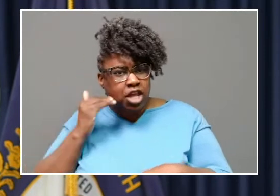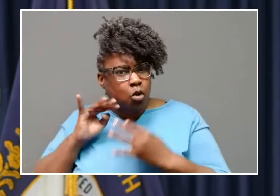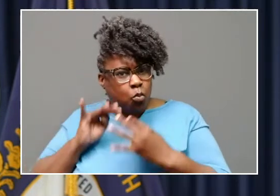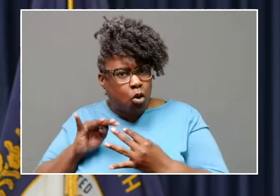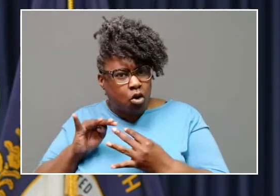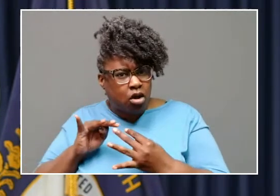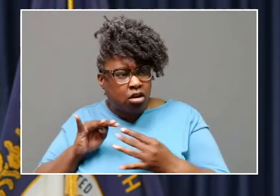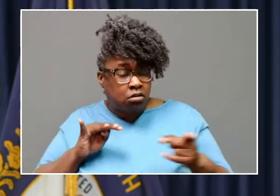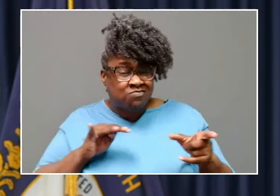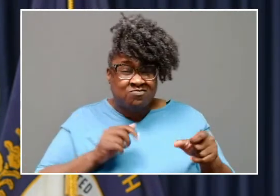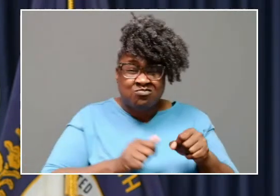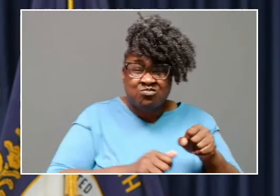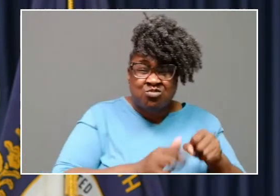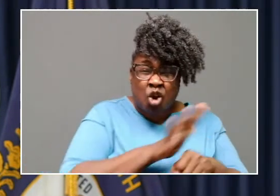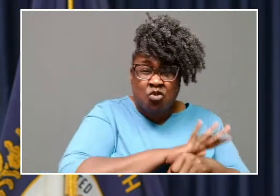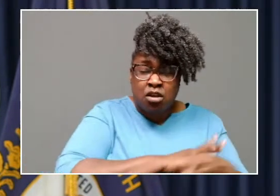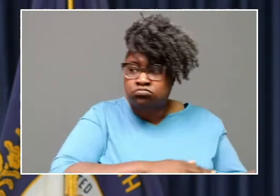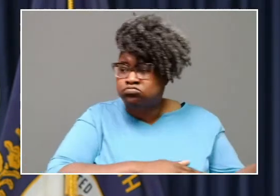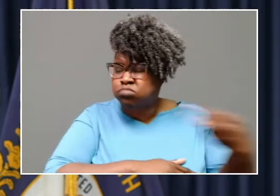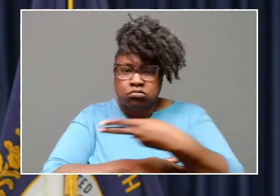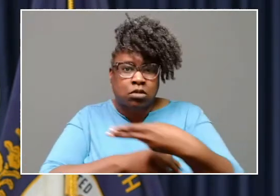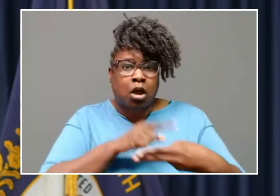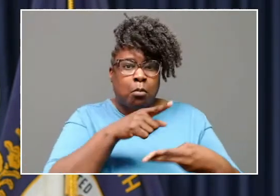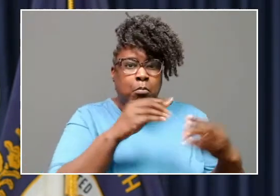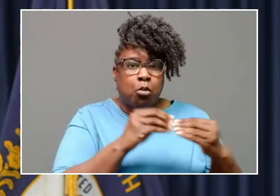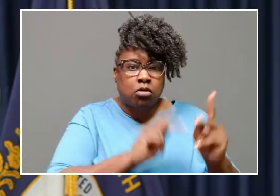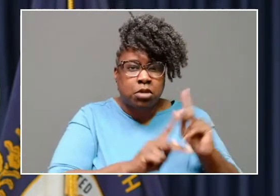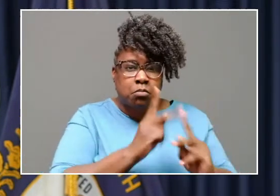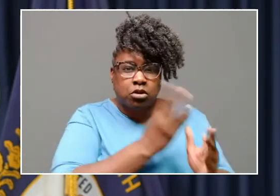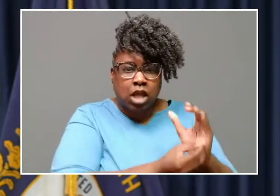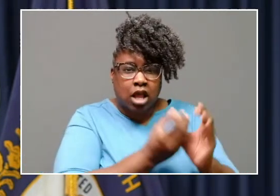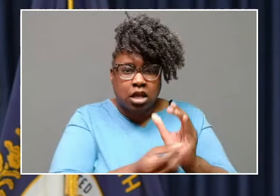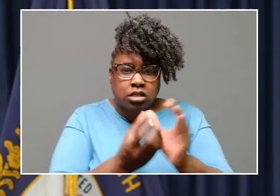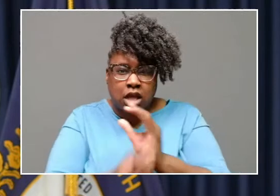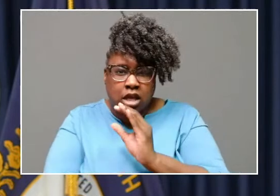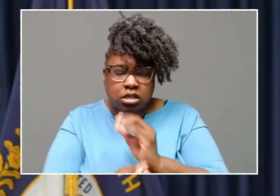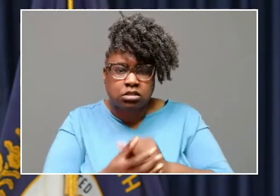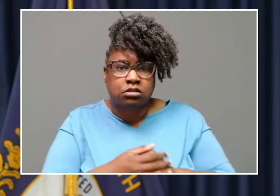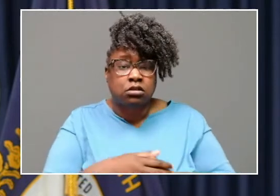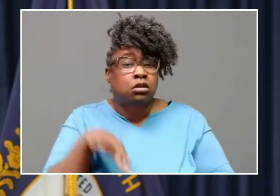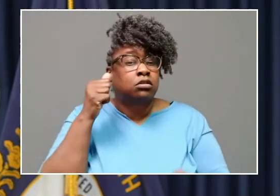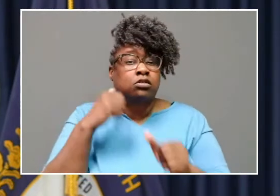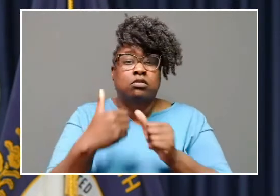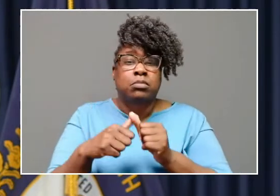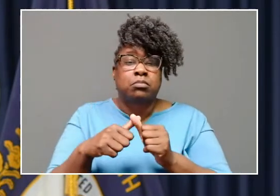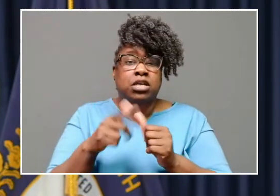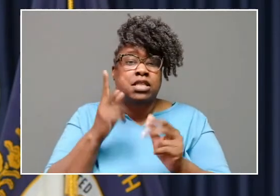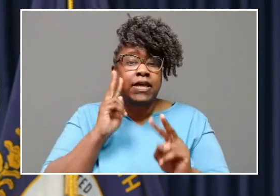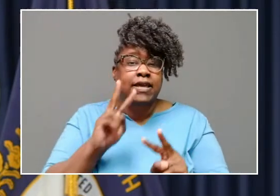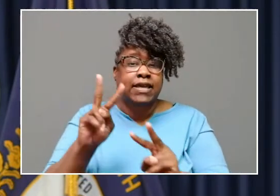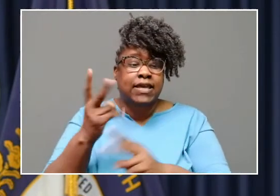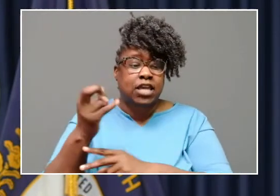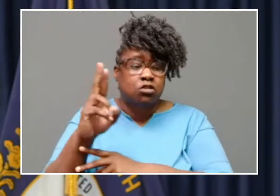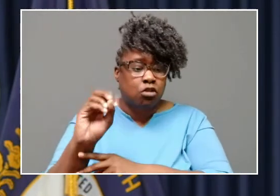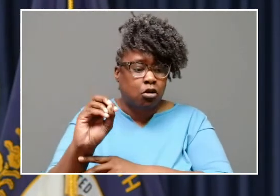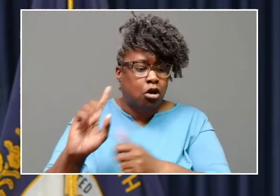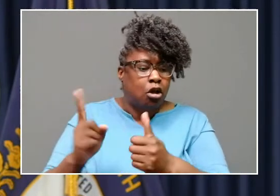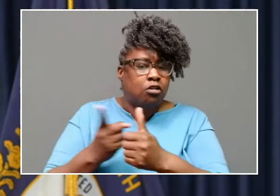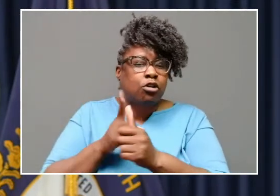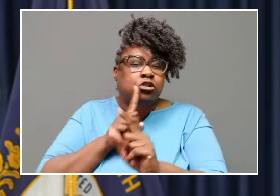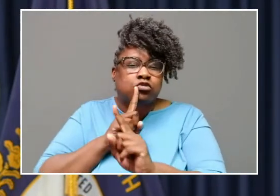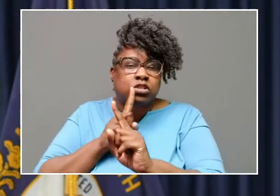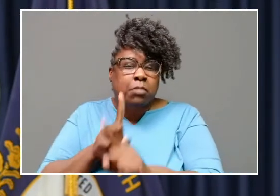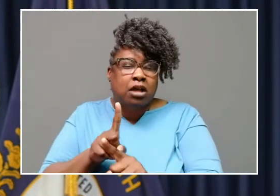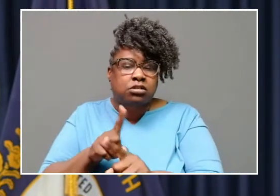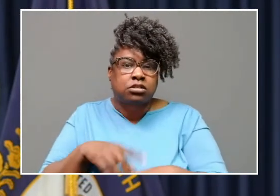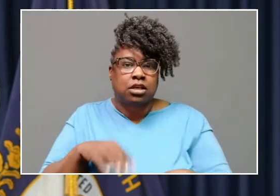not going to forget our incredible healthcare heroes, National Guard, EMTs, first responders, our educators who were able